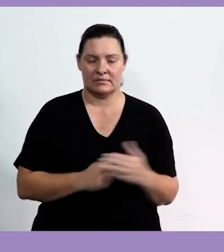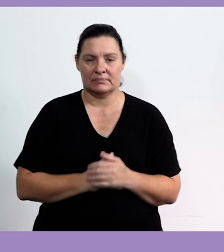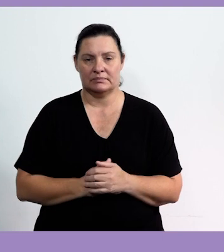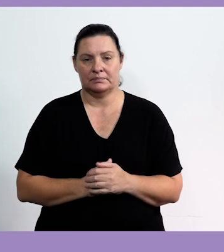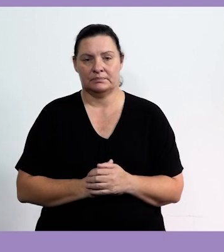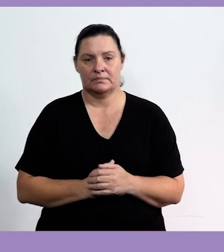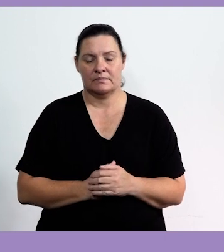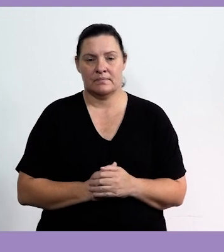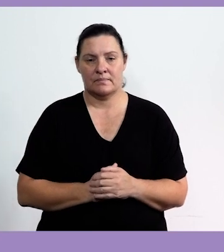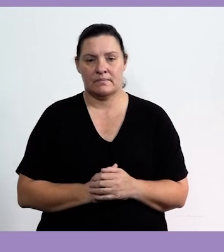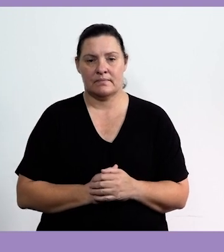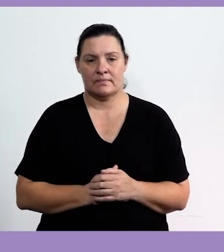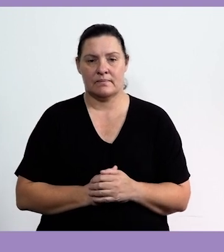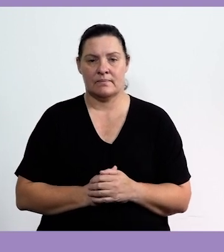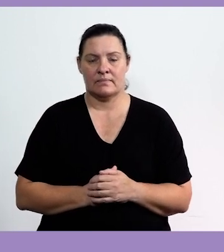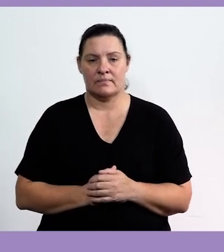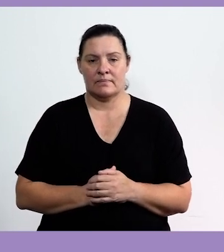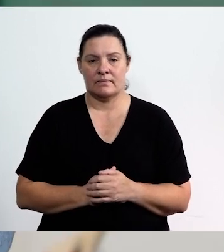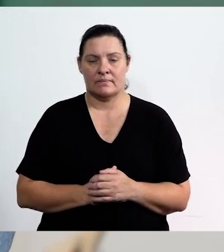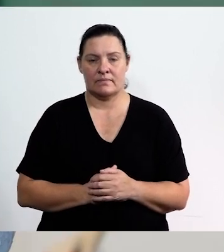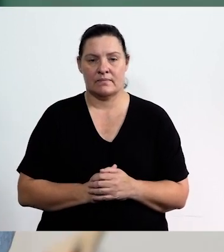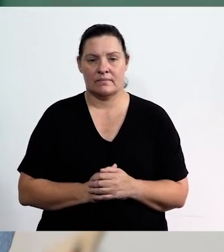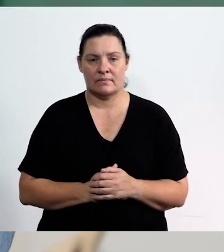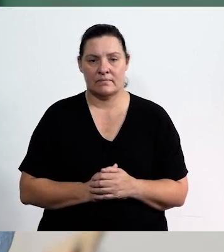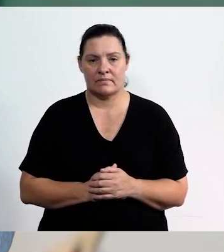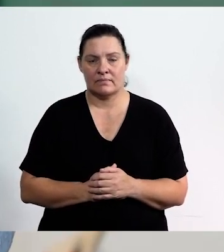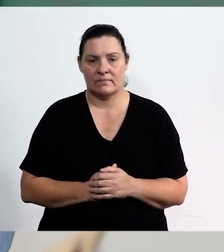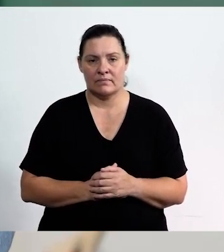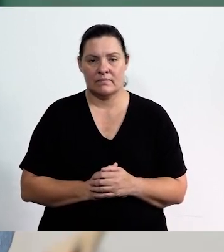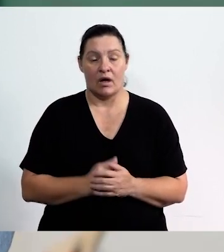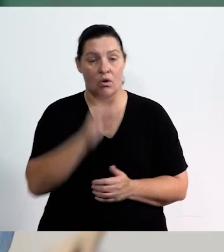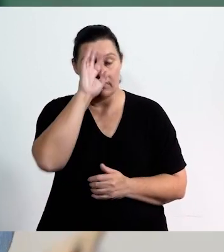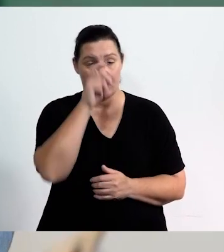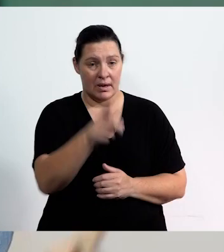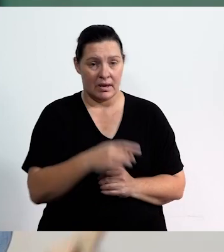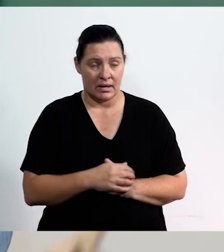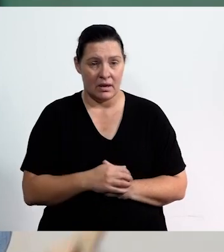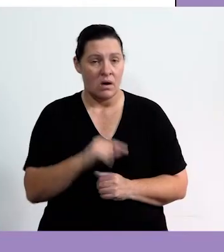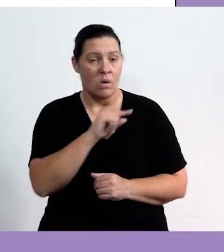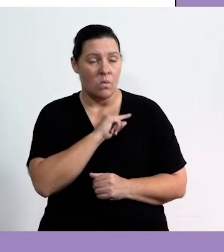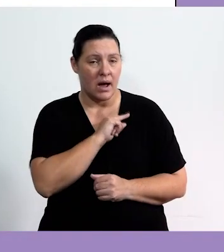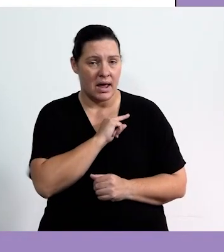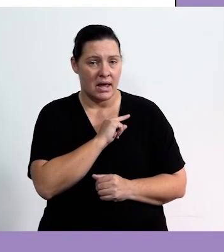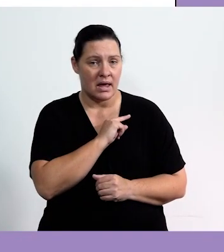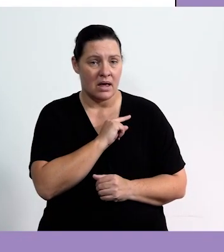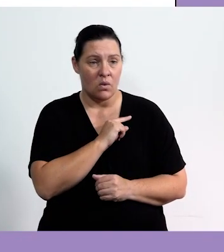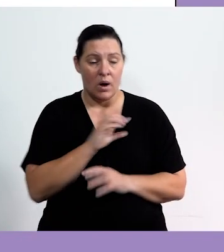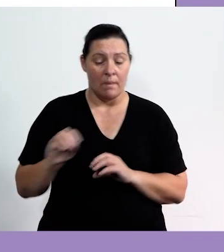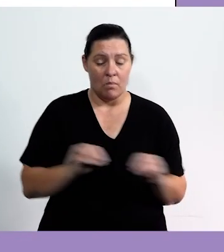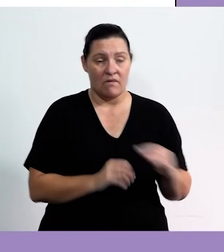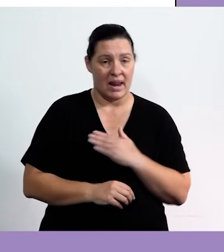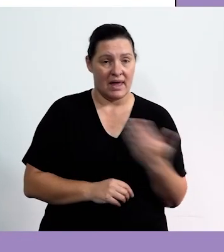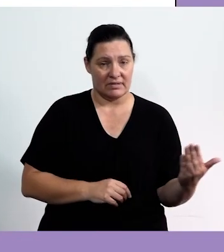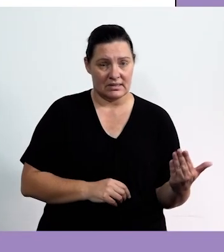are shifting to the left. So remember, Because we